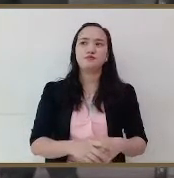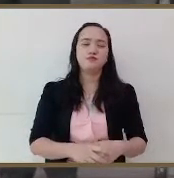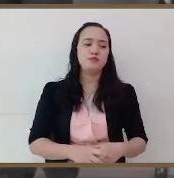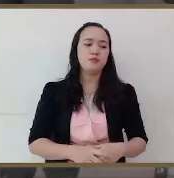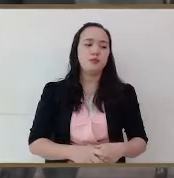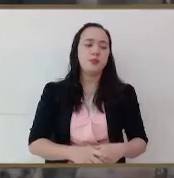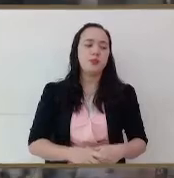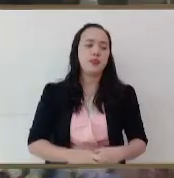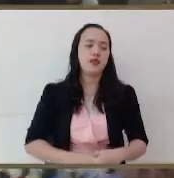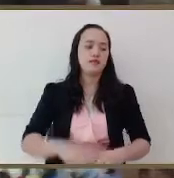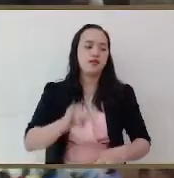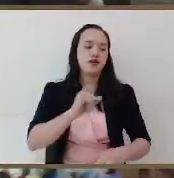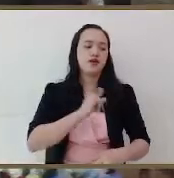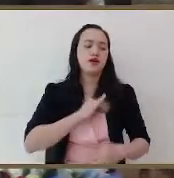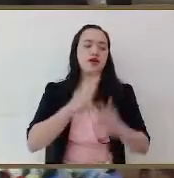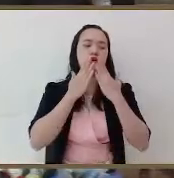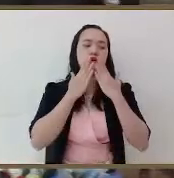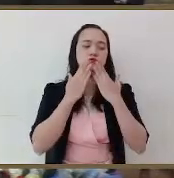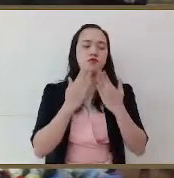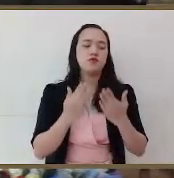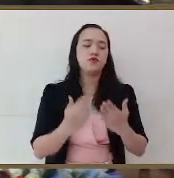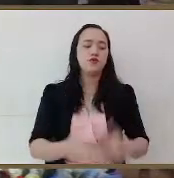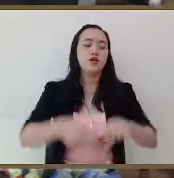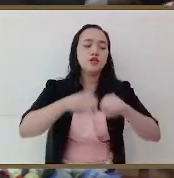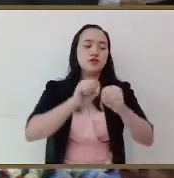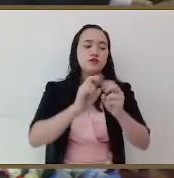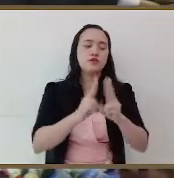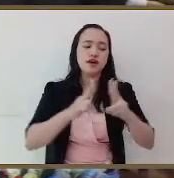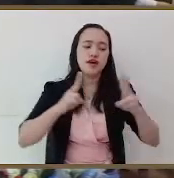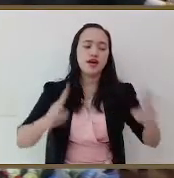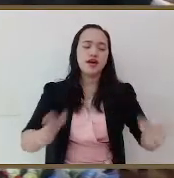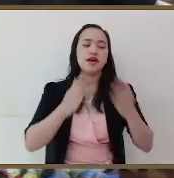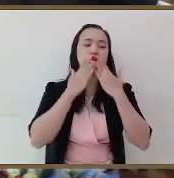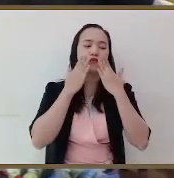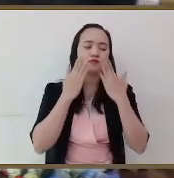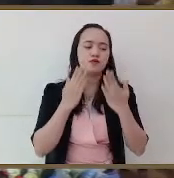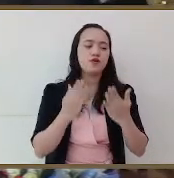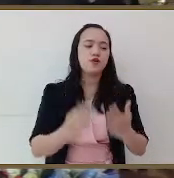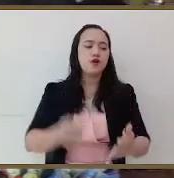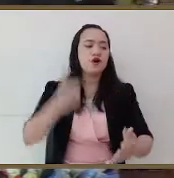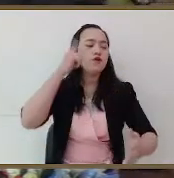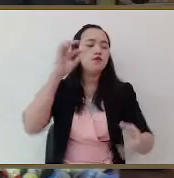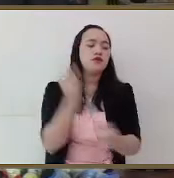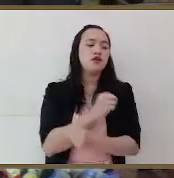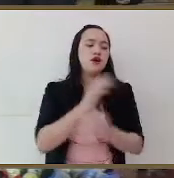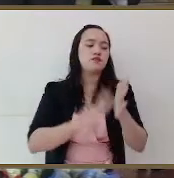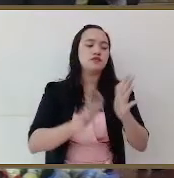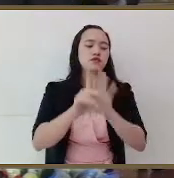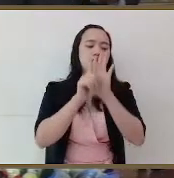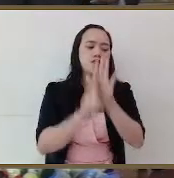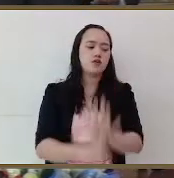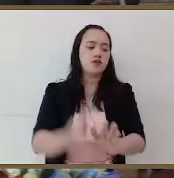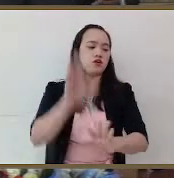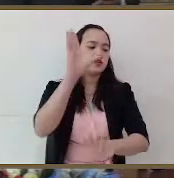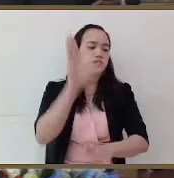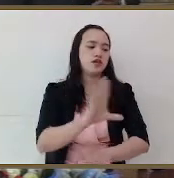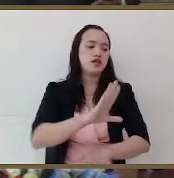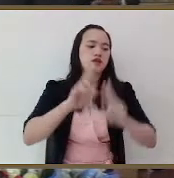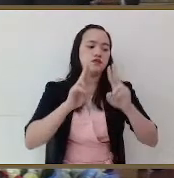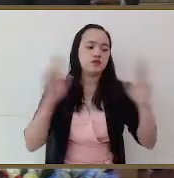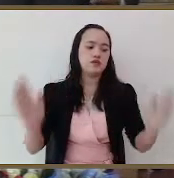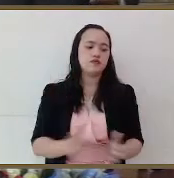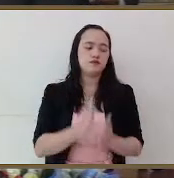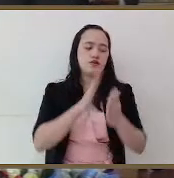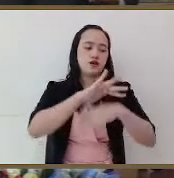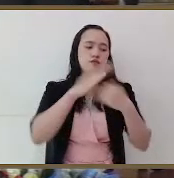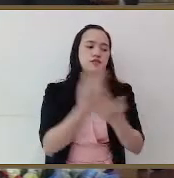thankful. Well, I'm thankful, so thankful for the love that He showed on the cross and the hill where